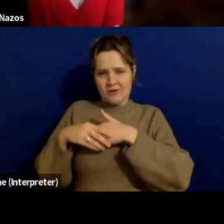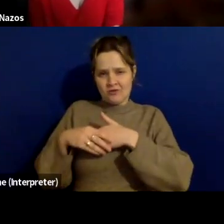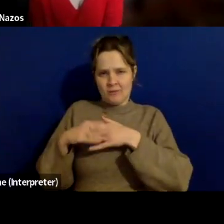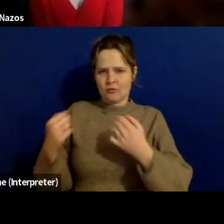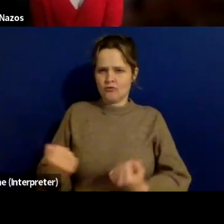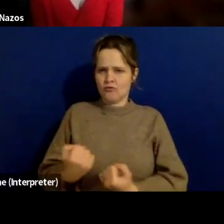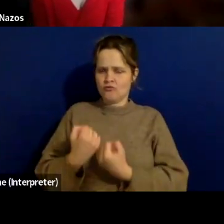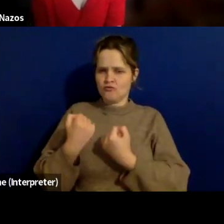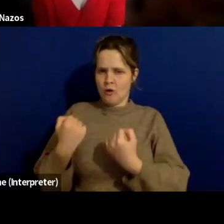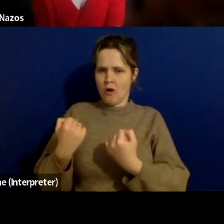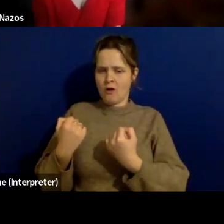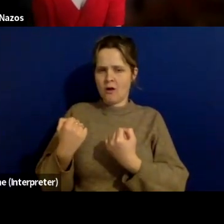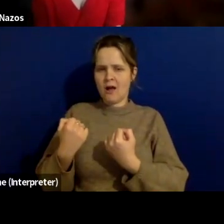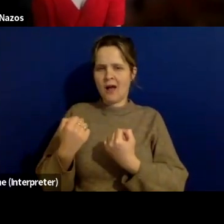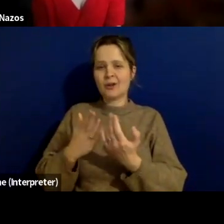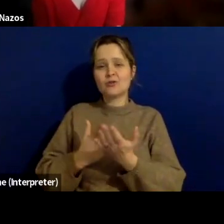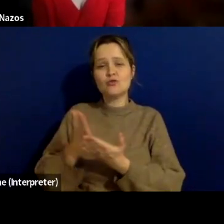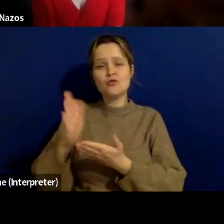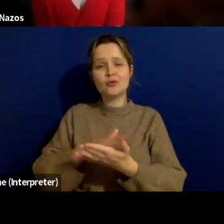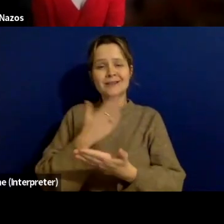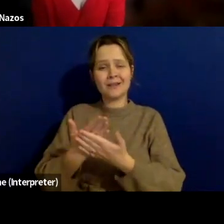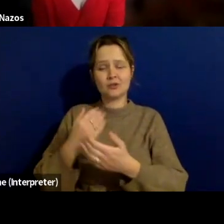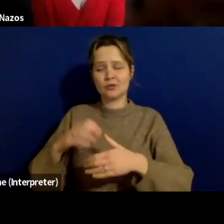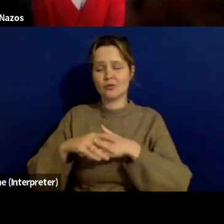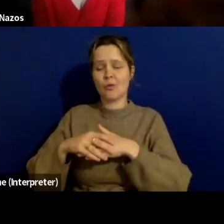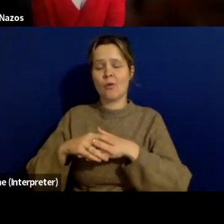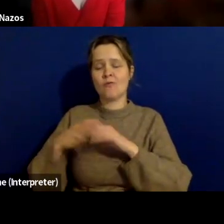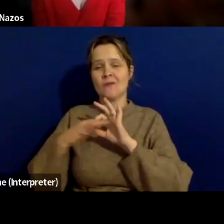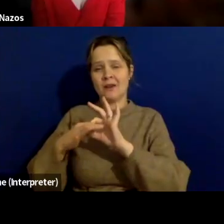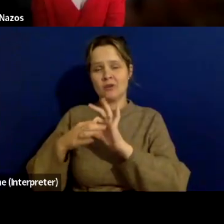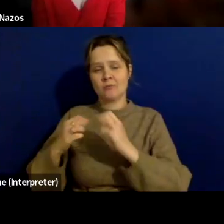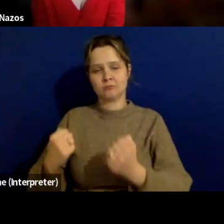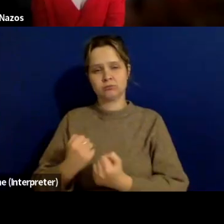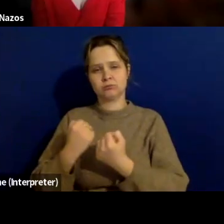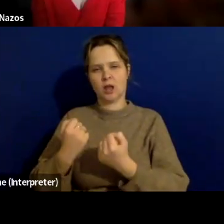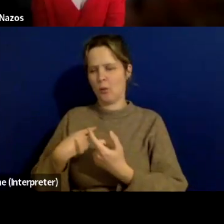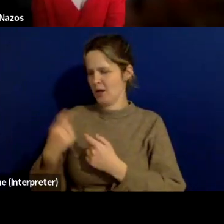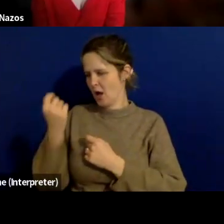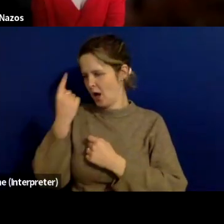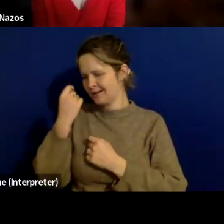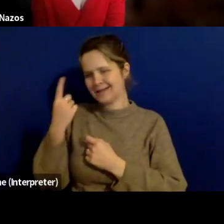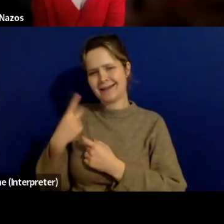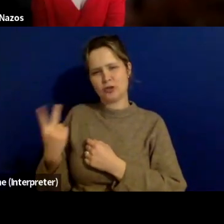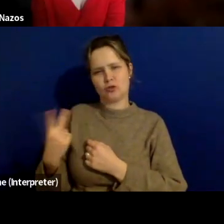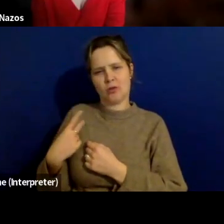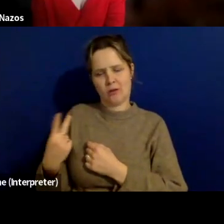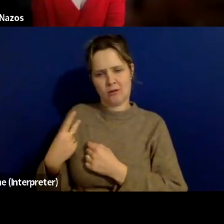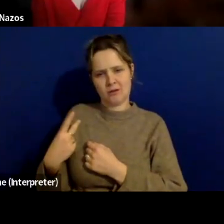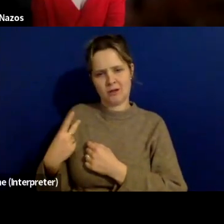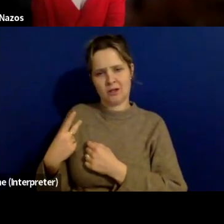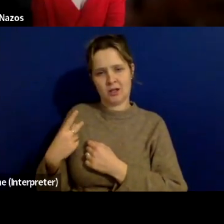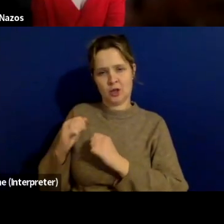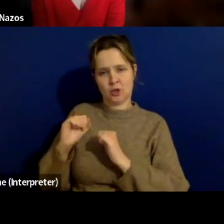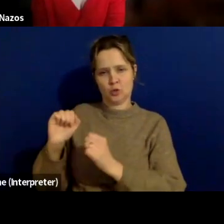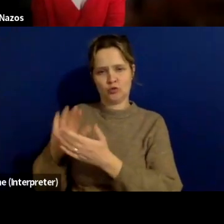through the translation process, and our understanding of each other's view on the